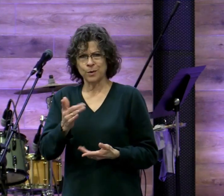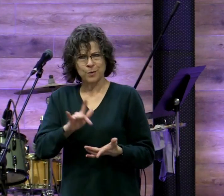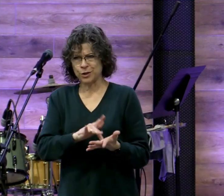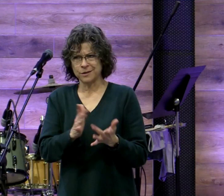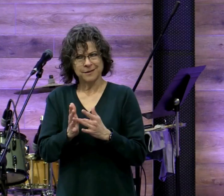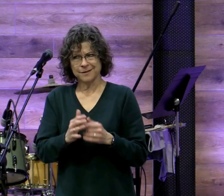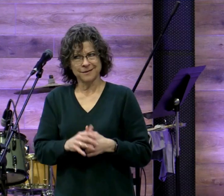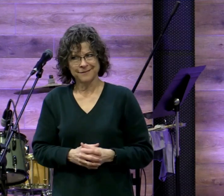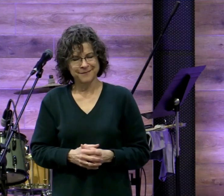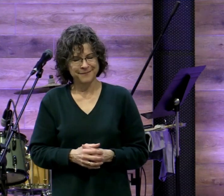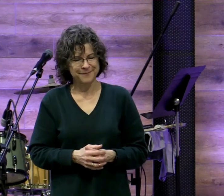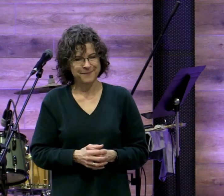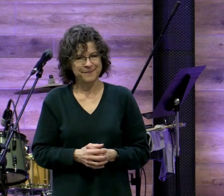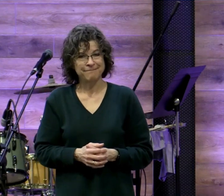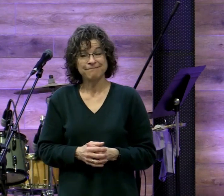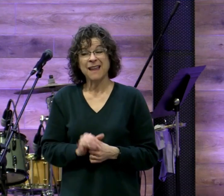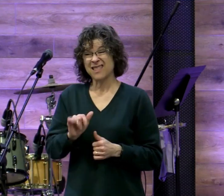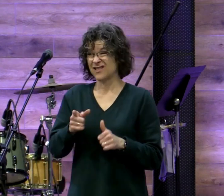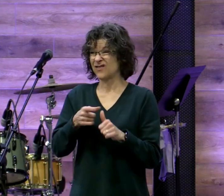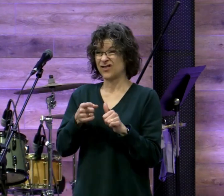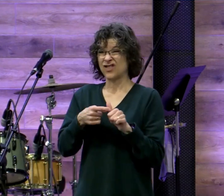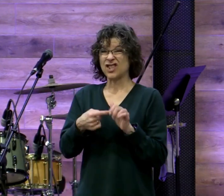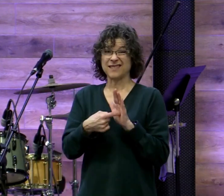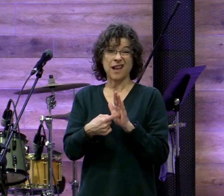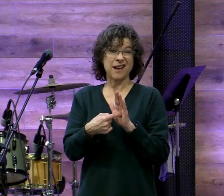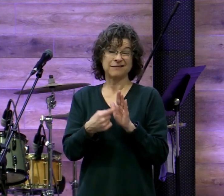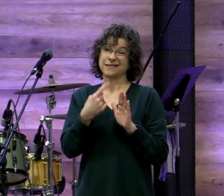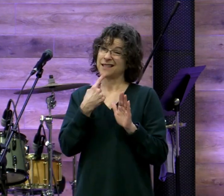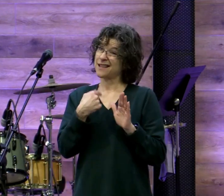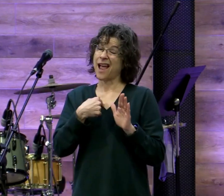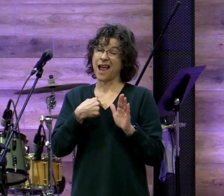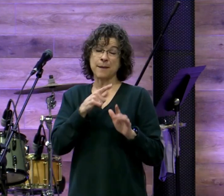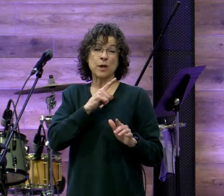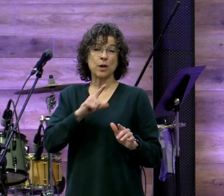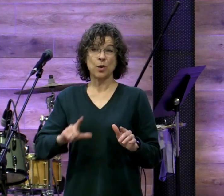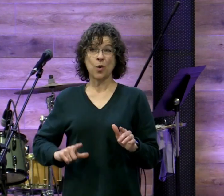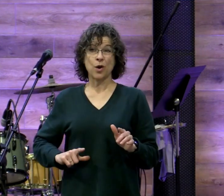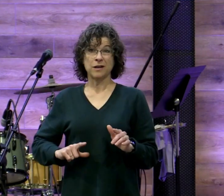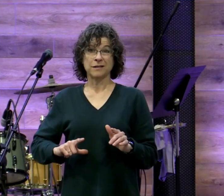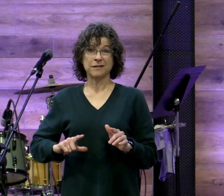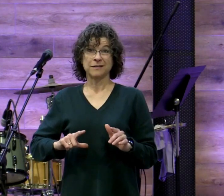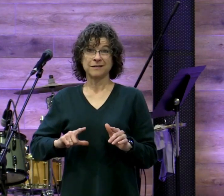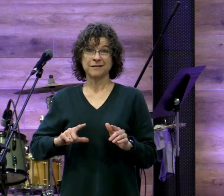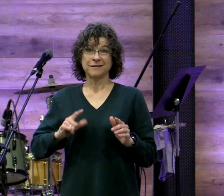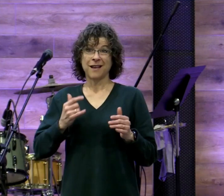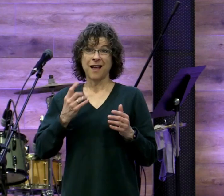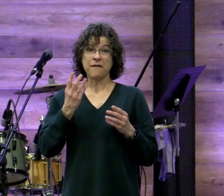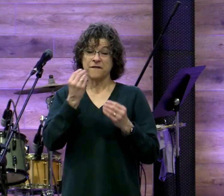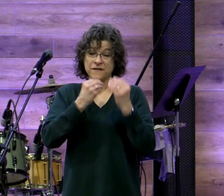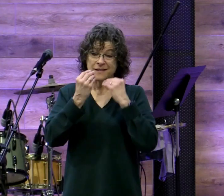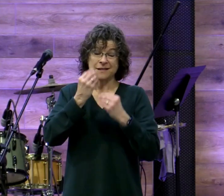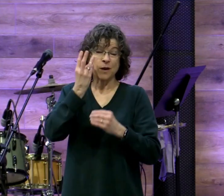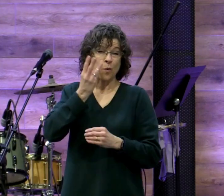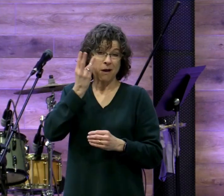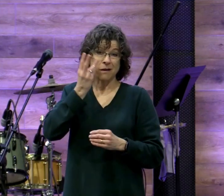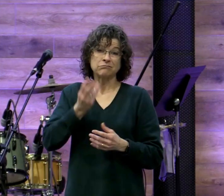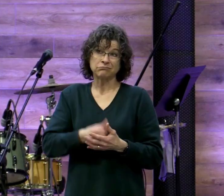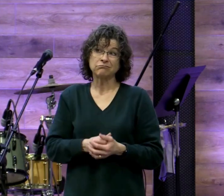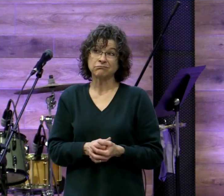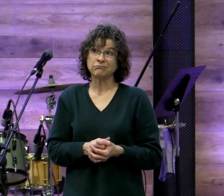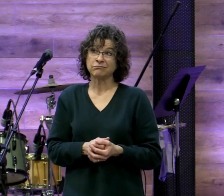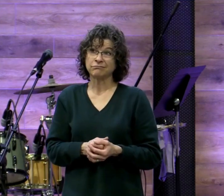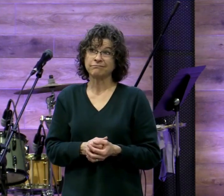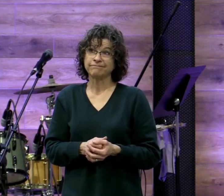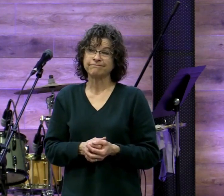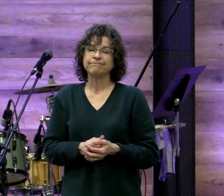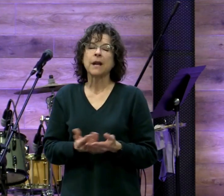well. Because his first sign declares himself to be the Lord of the feast. Additionally, in Revelation 21, we